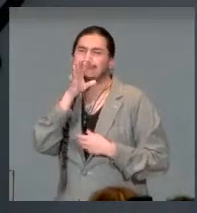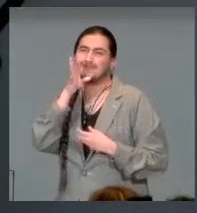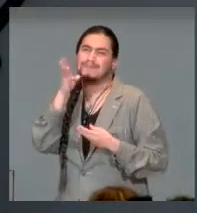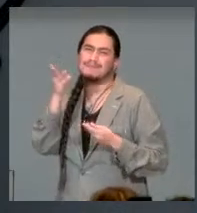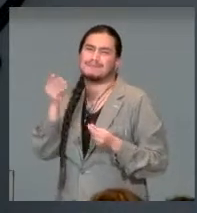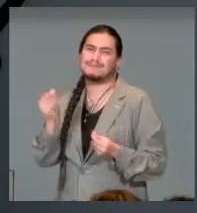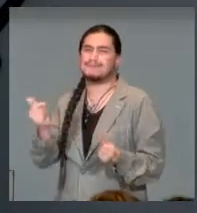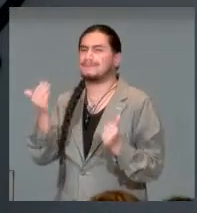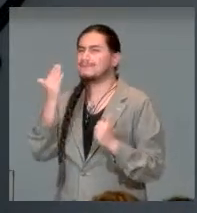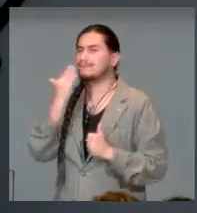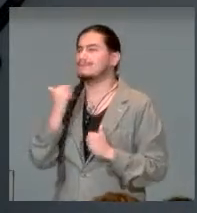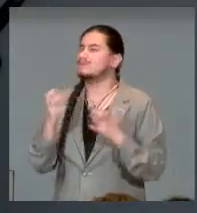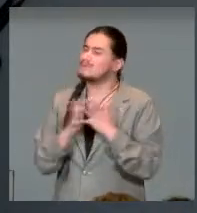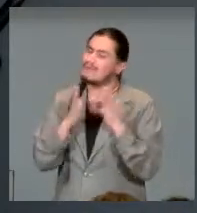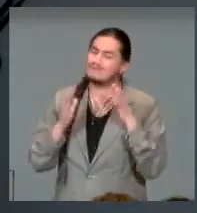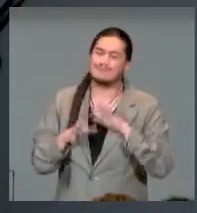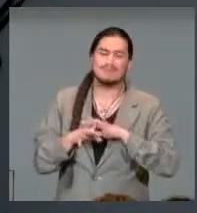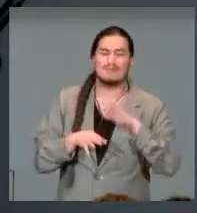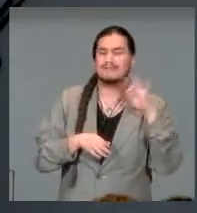too much spirit,